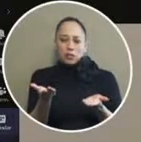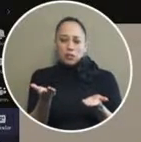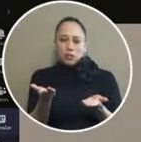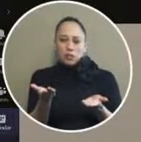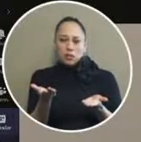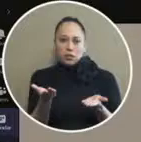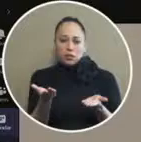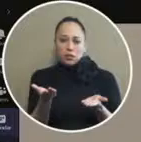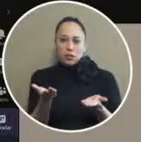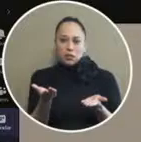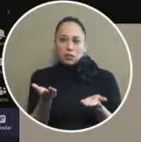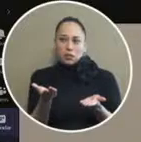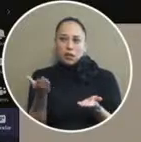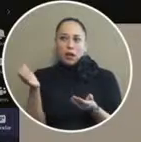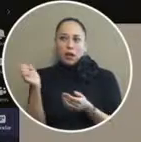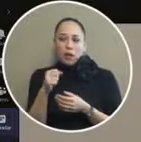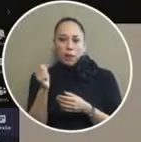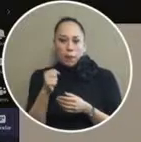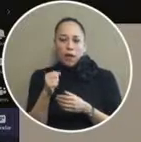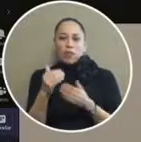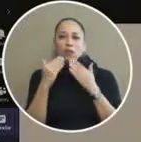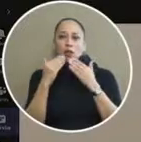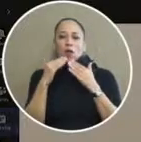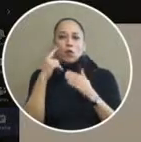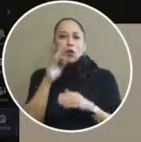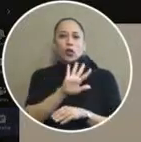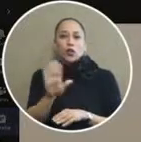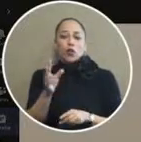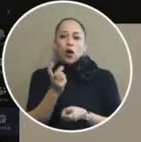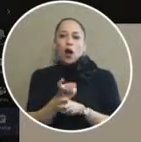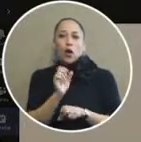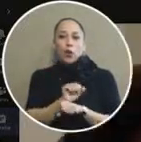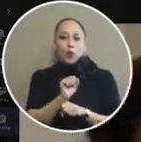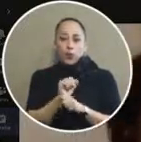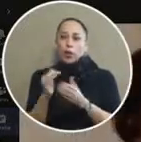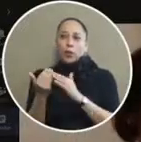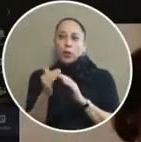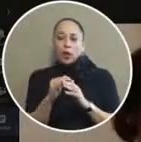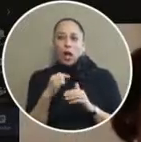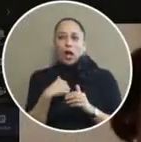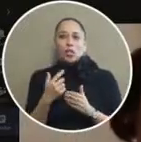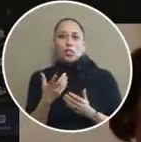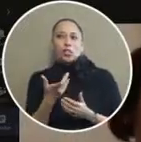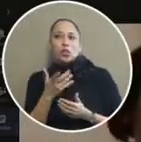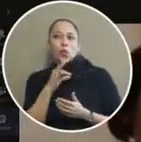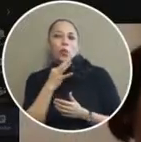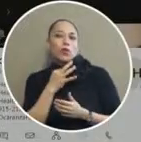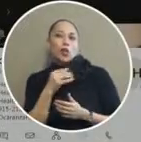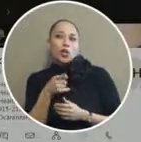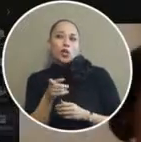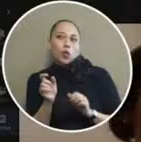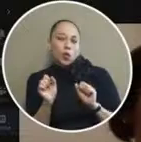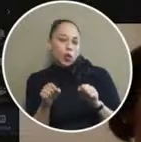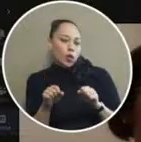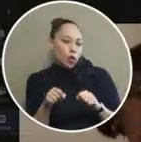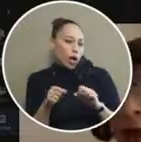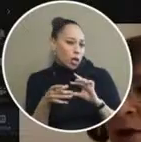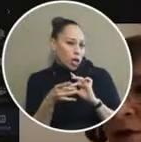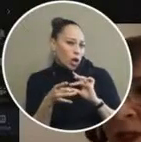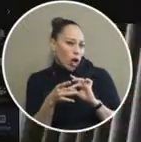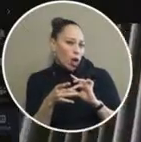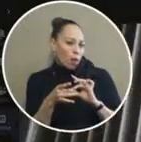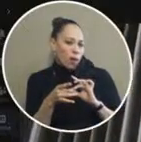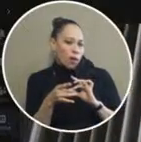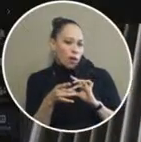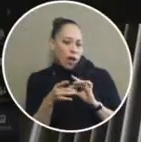Yes, Dr. O, thank you so much for your hard work for our beautiful community. I was just wondering if you could comment